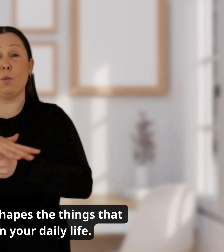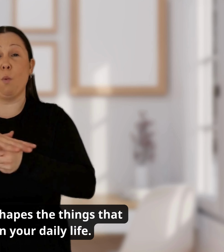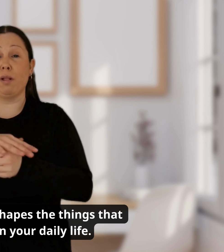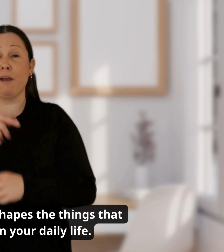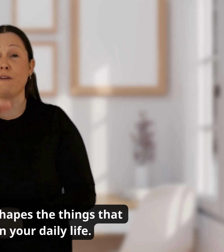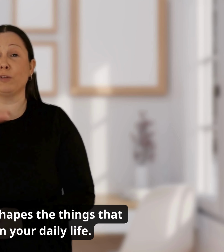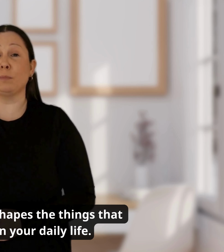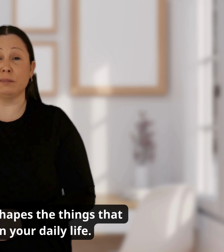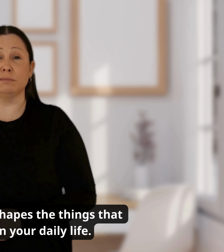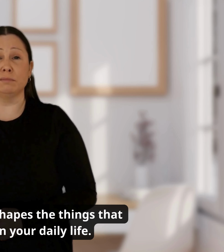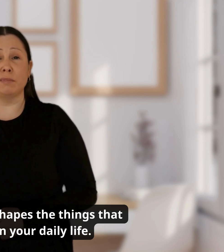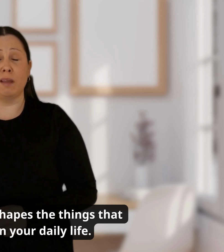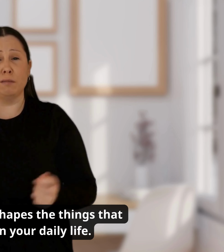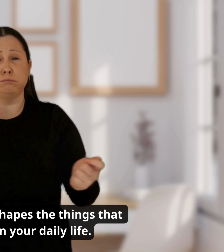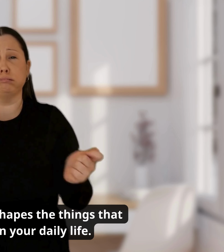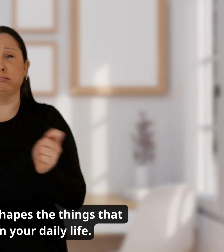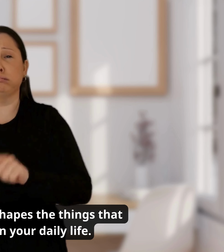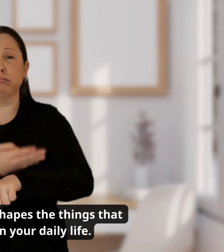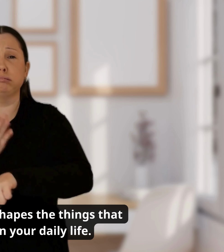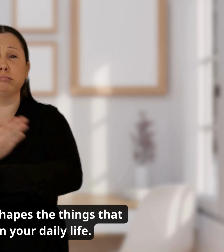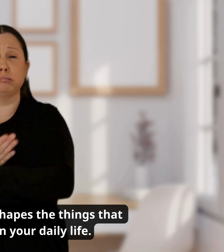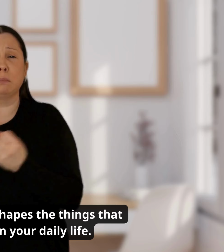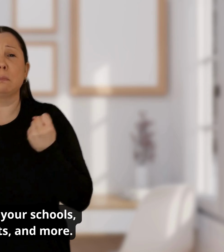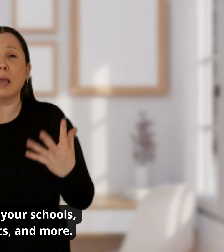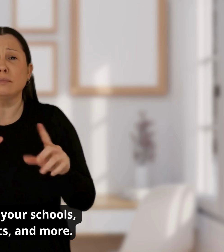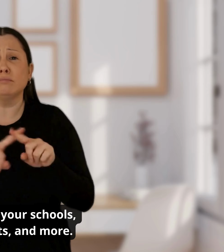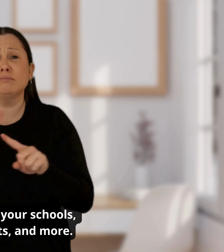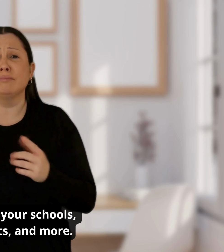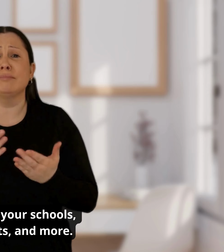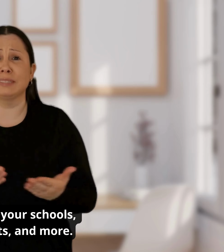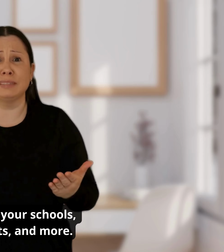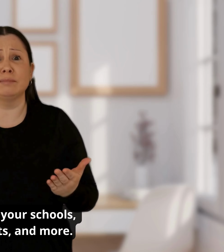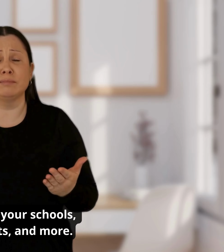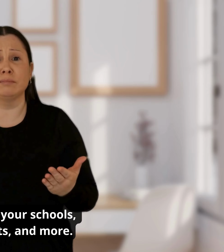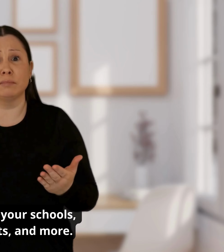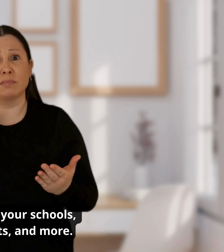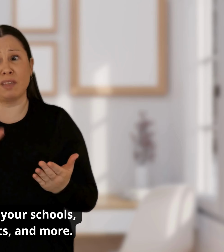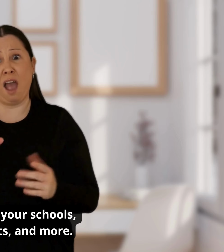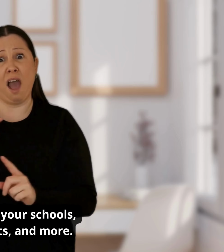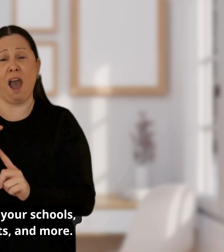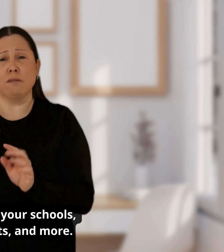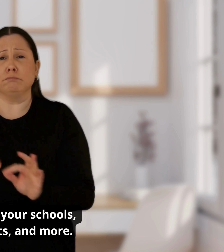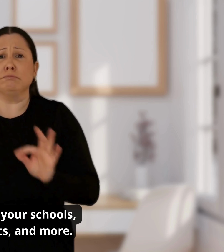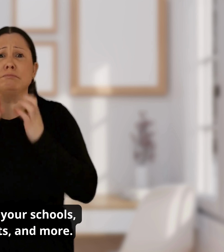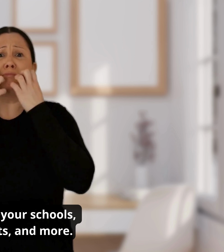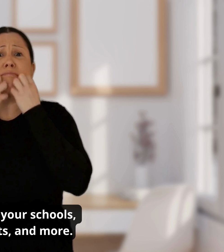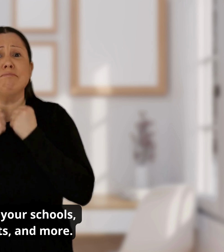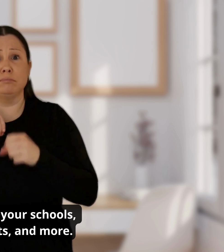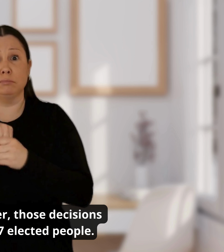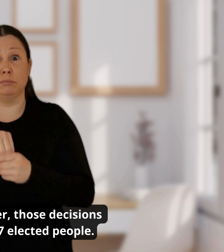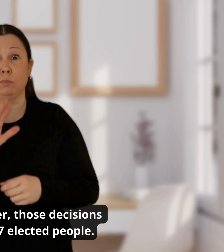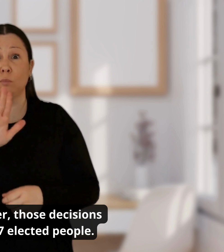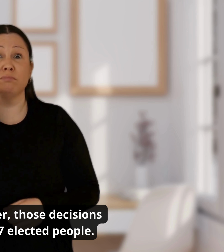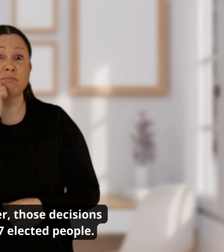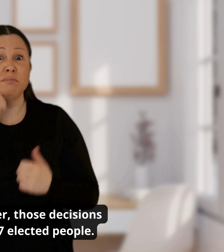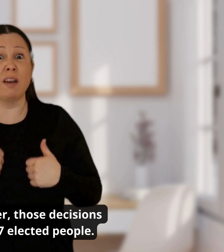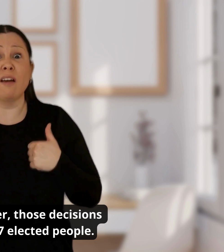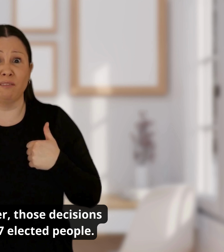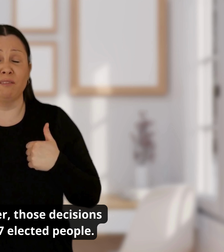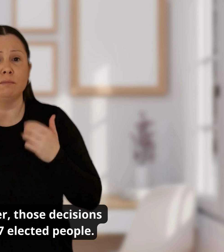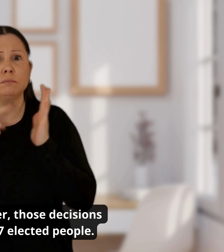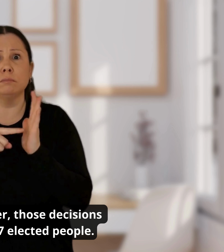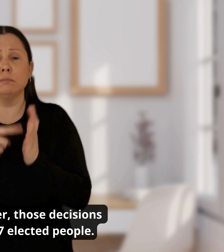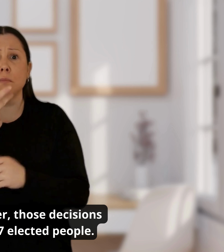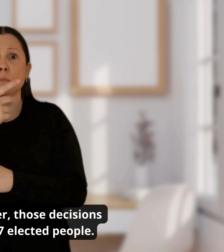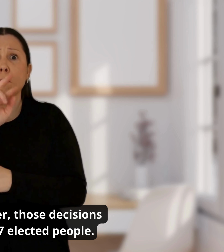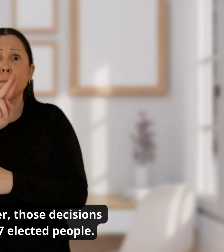Local government shapes the things that matter most in your daily life. Your parks, your schools, your streets, and more. And in Vancouver,